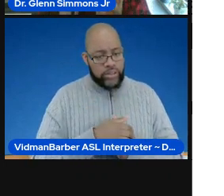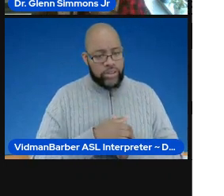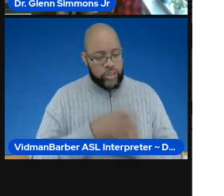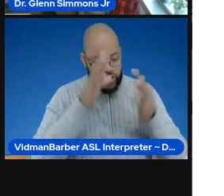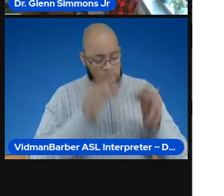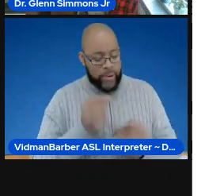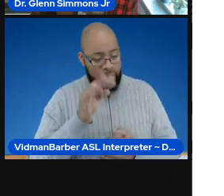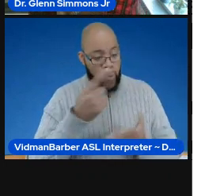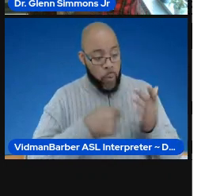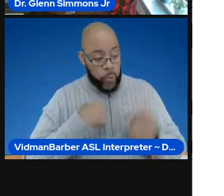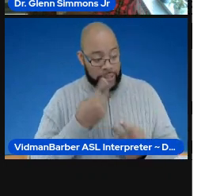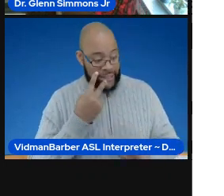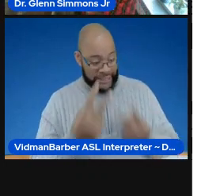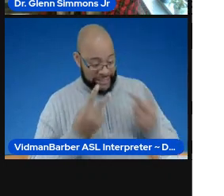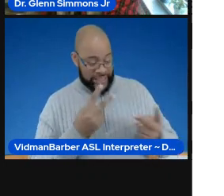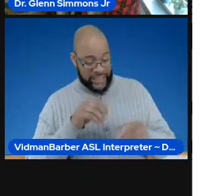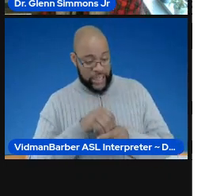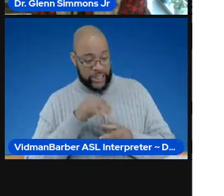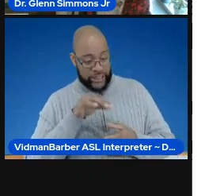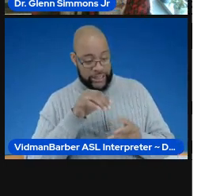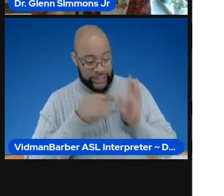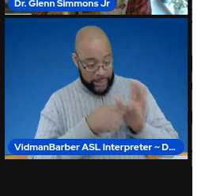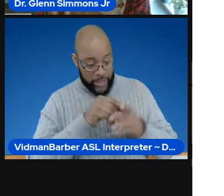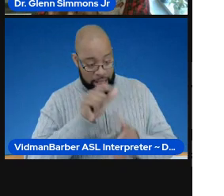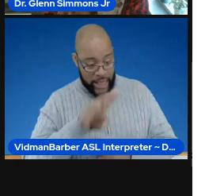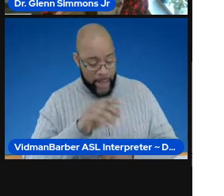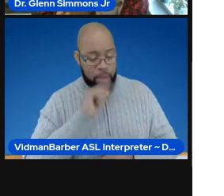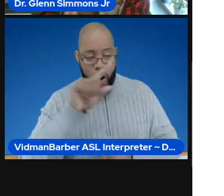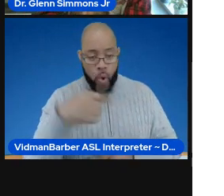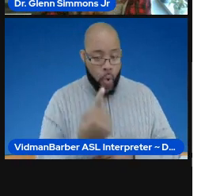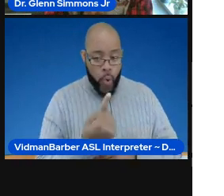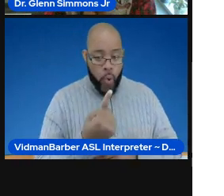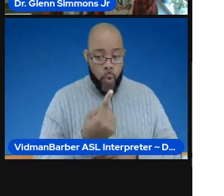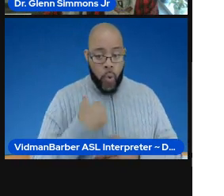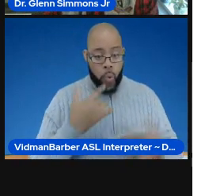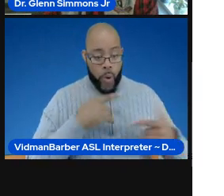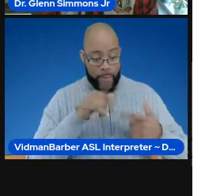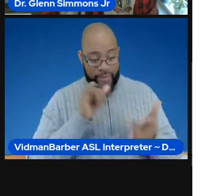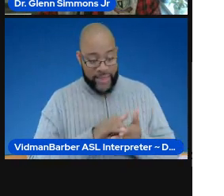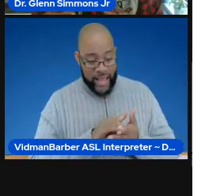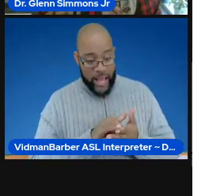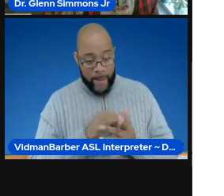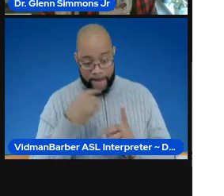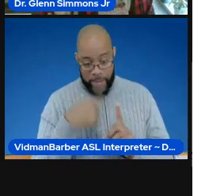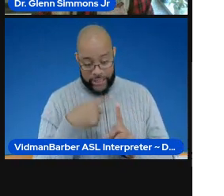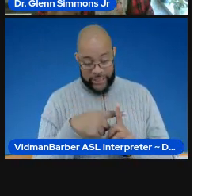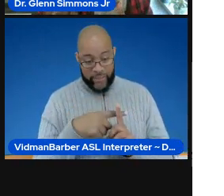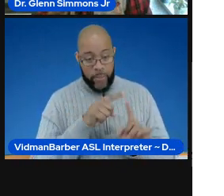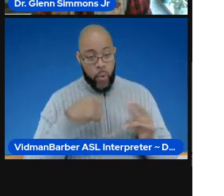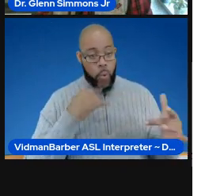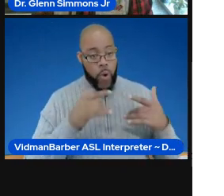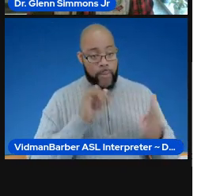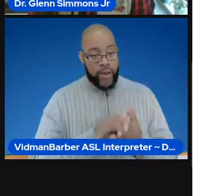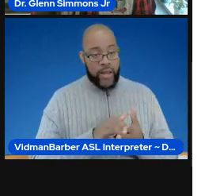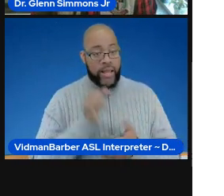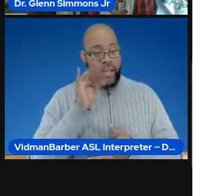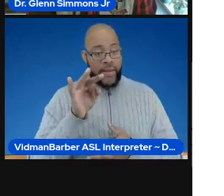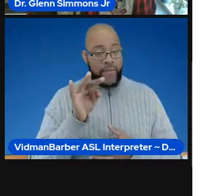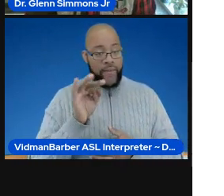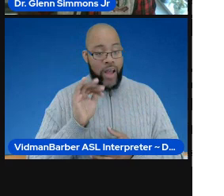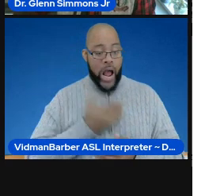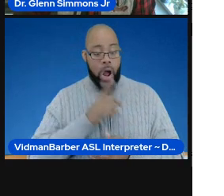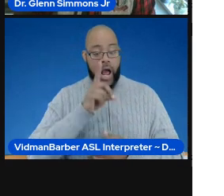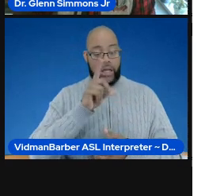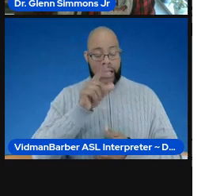whether or not what we were seeing in our samples in the lab, not only were we worried about them being positive, but we were worried about whether or not our